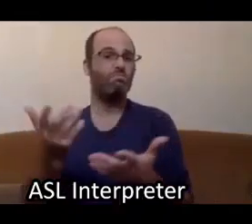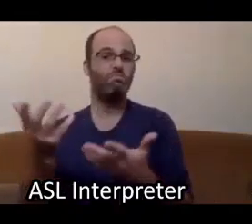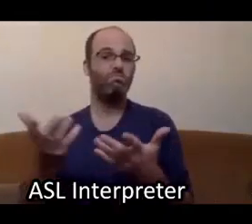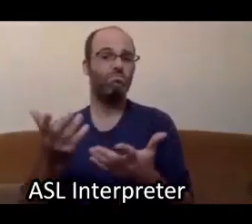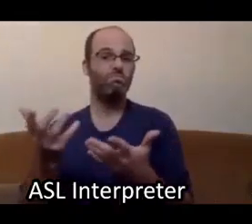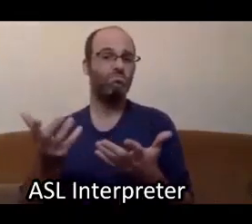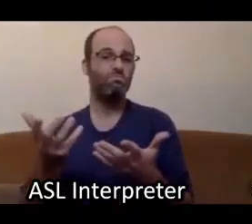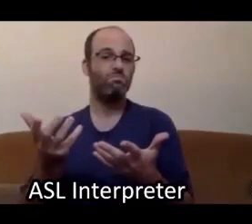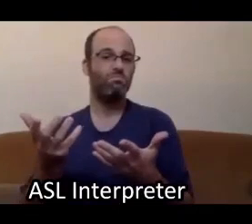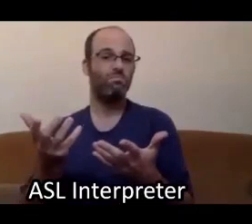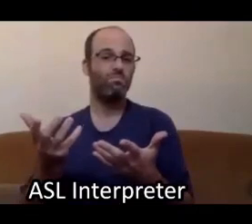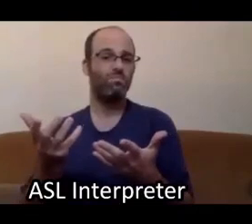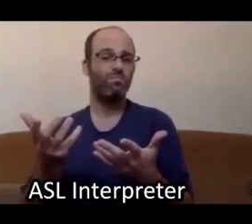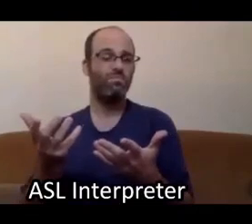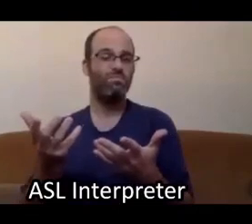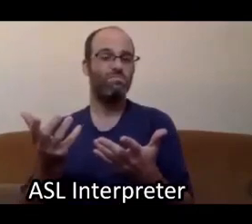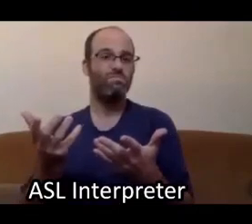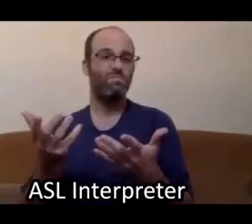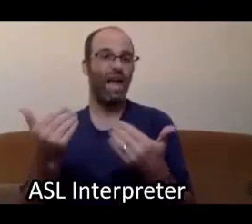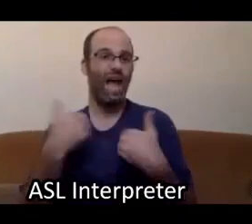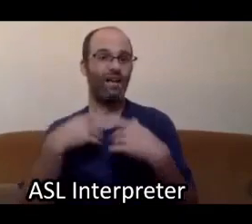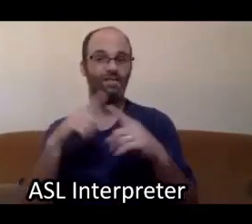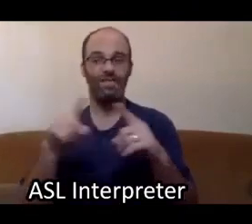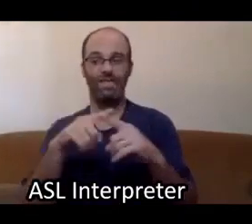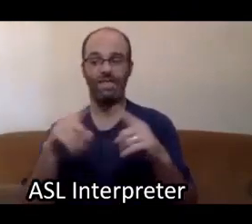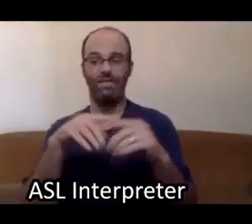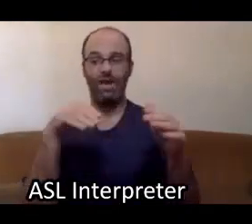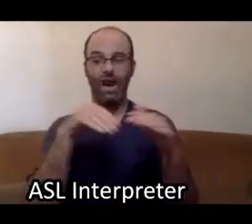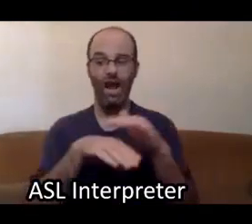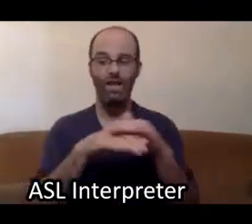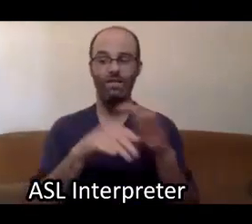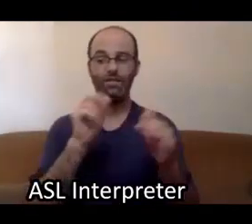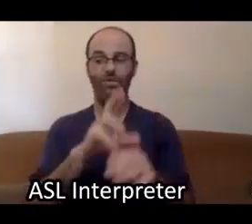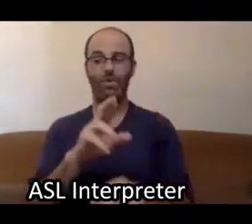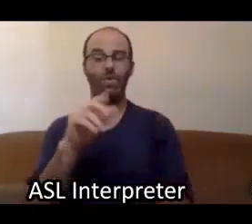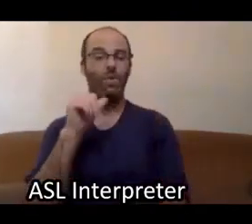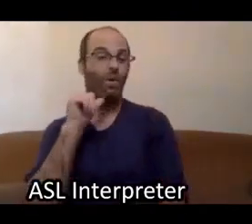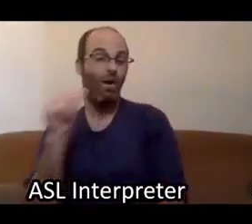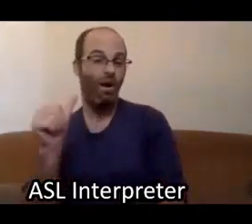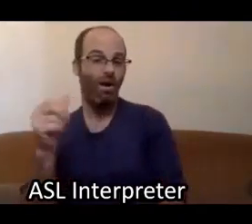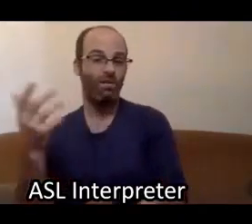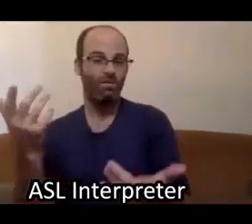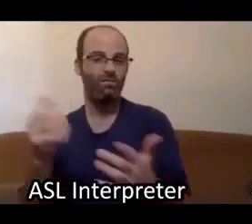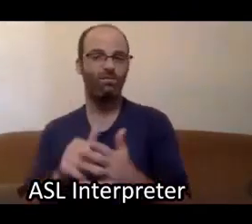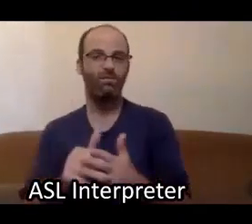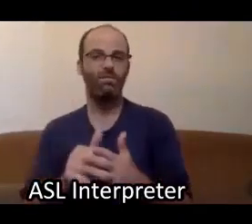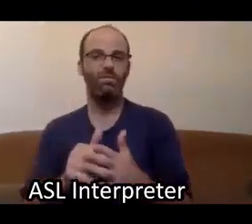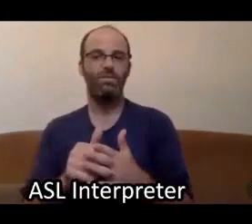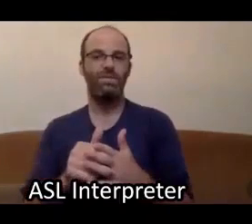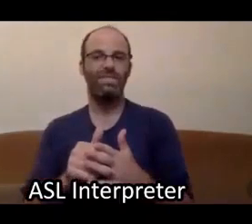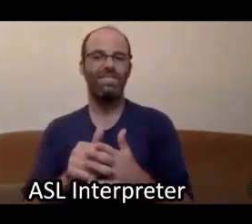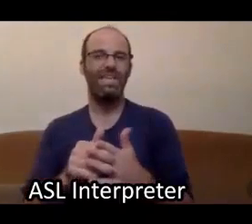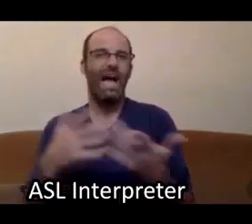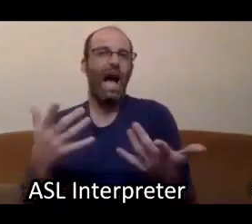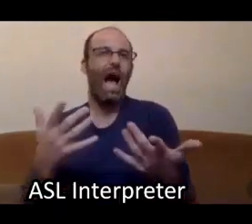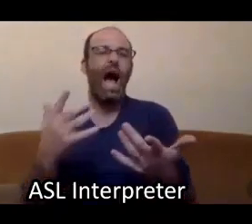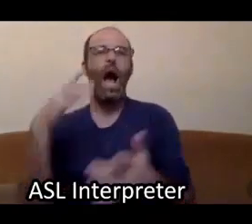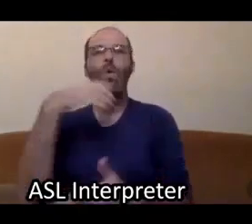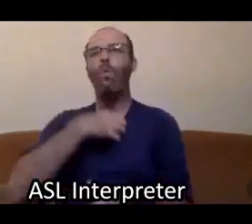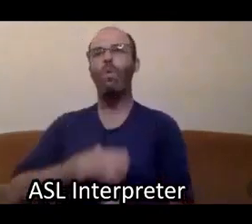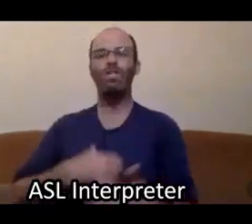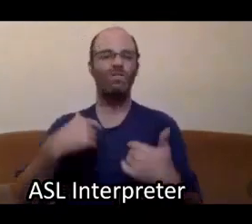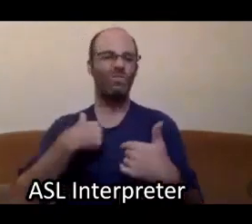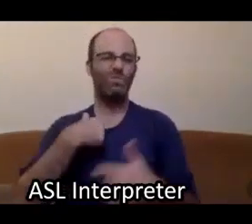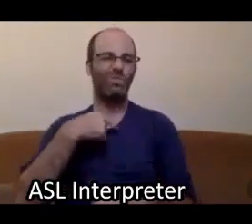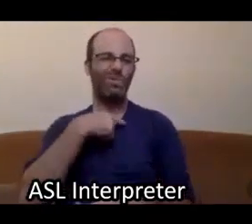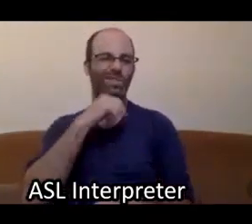what accessibility issues they might have. I guess it would be nice if there wasn't the need for it, right? But that's kind of stating